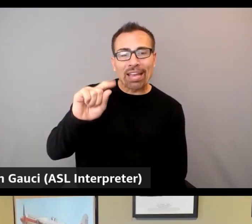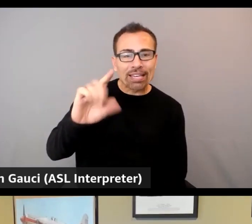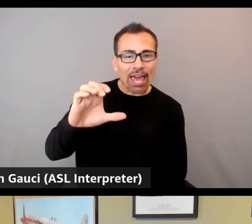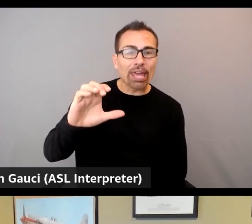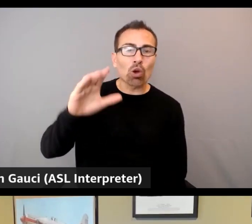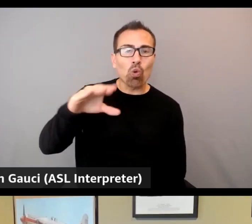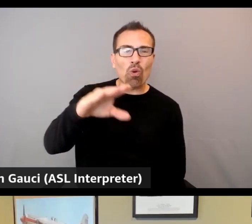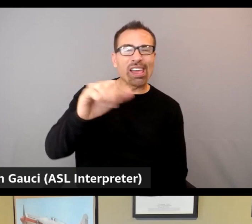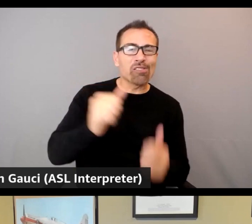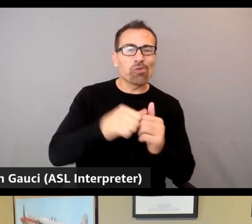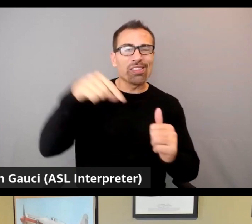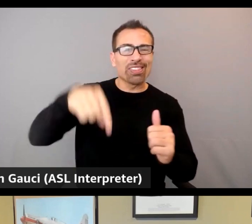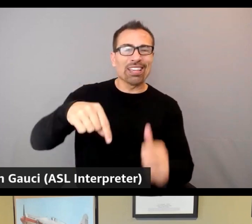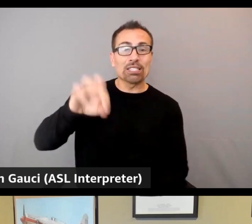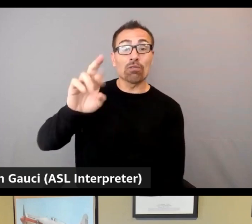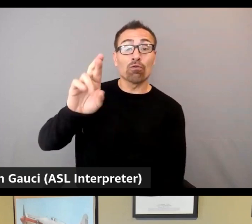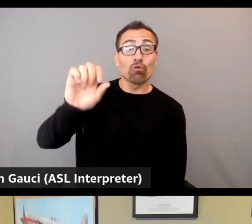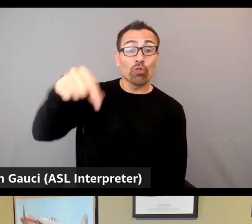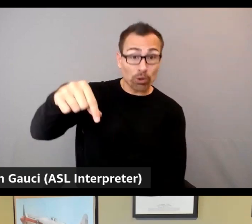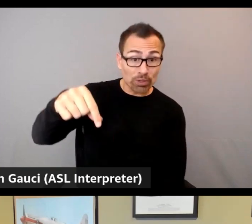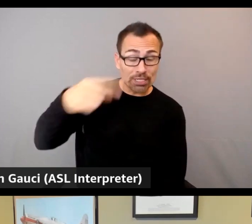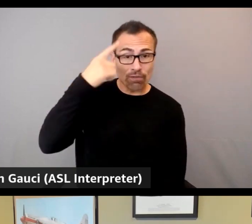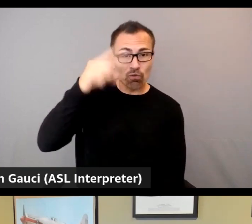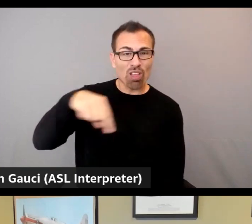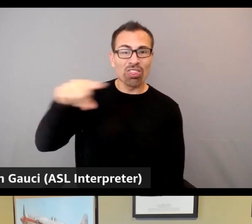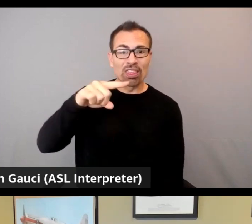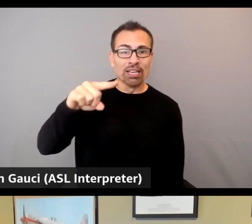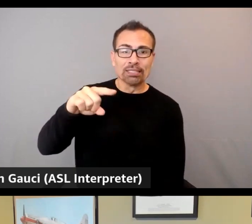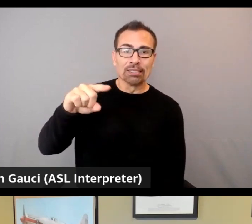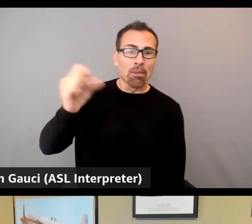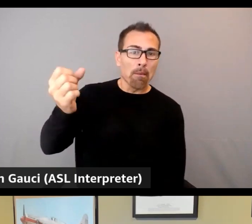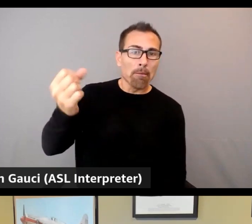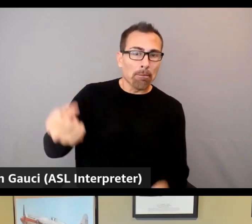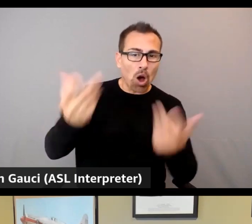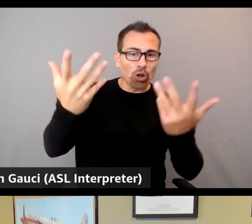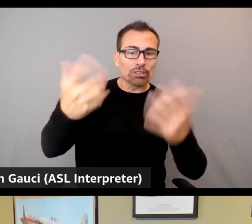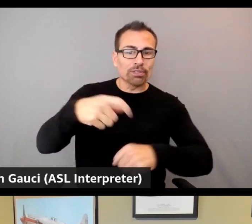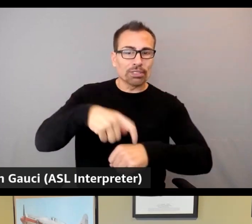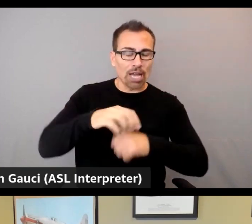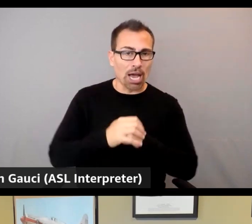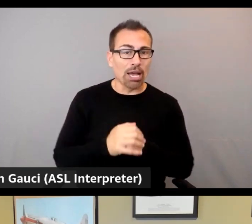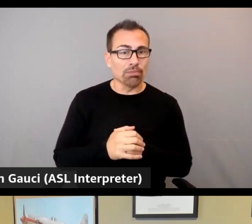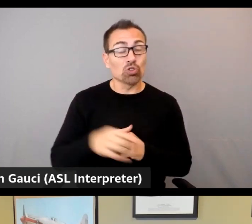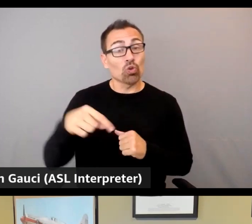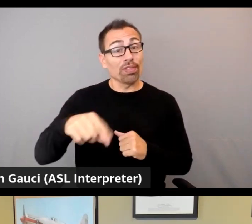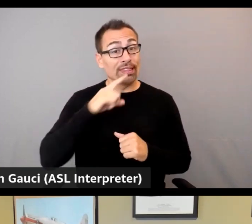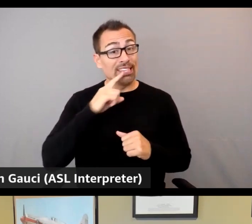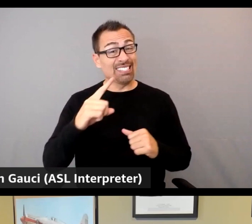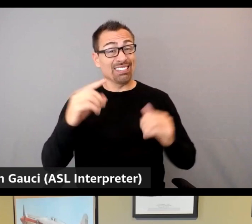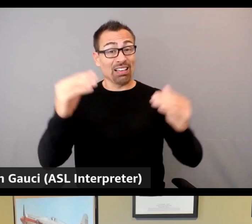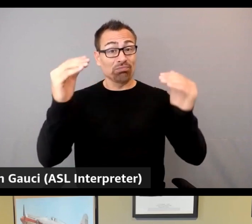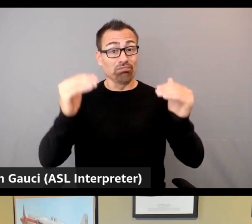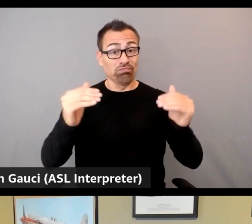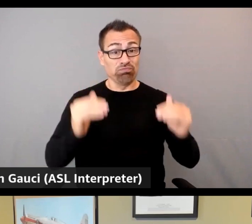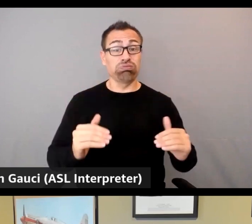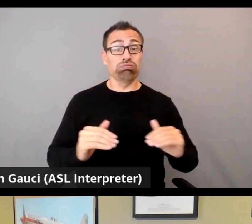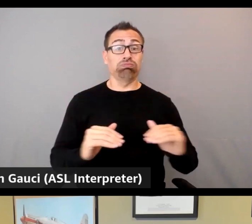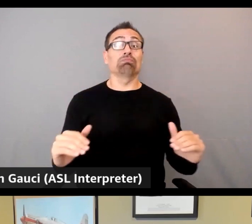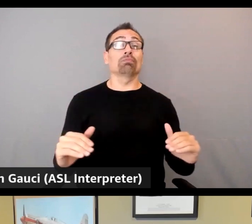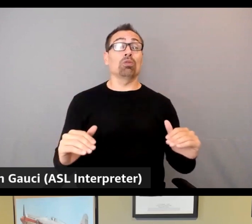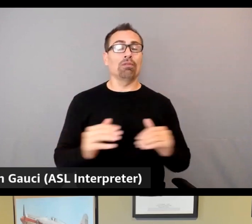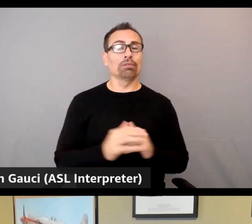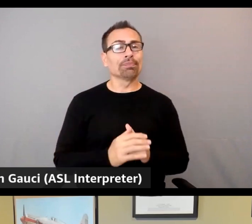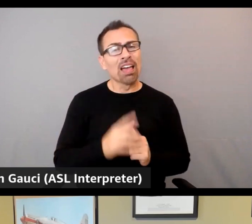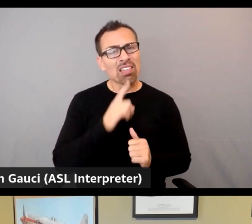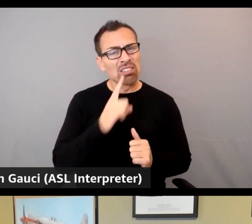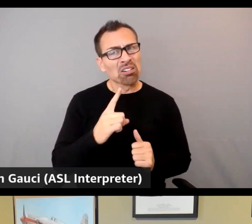time. And if you will, this is like the lower level, and there are certain use cases for that.